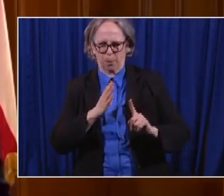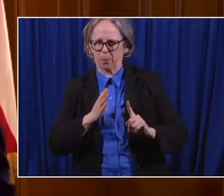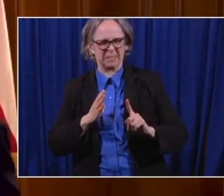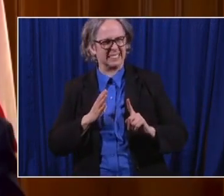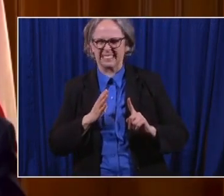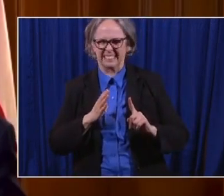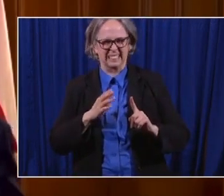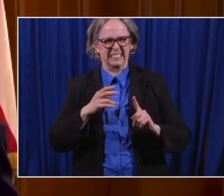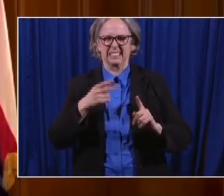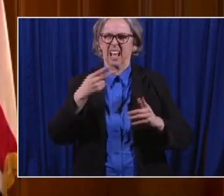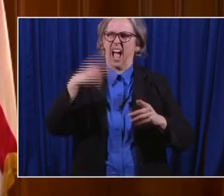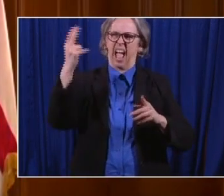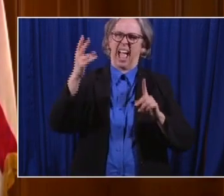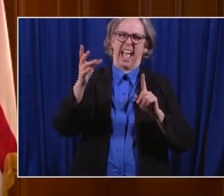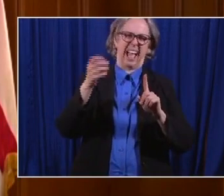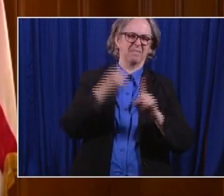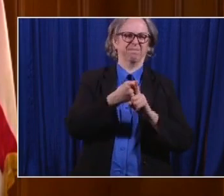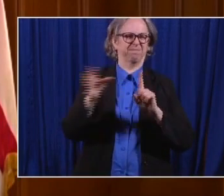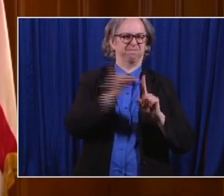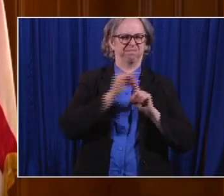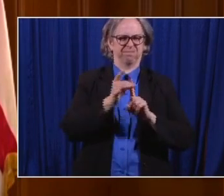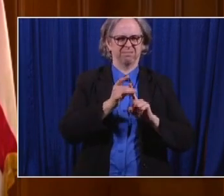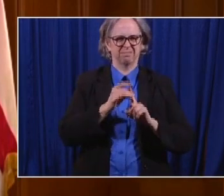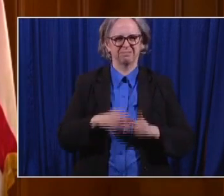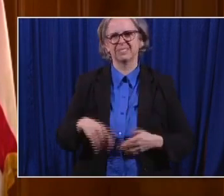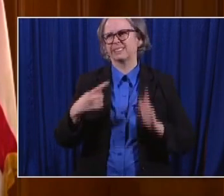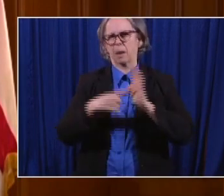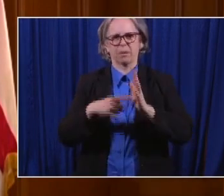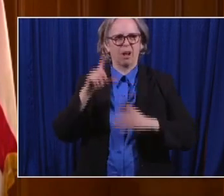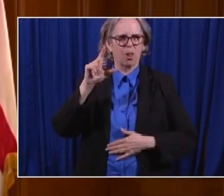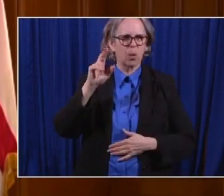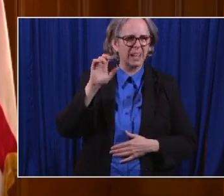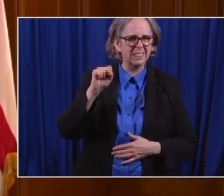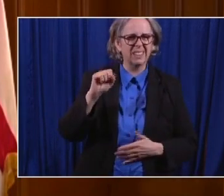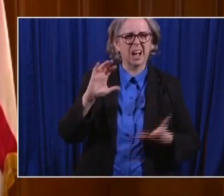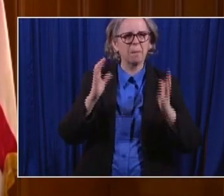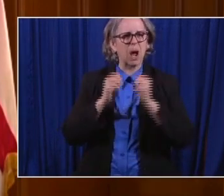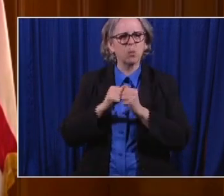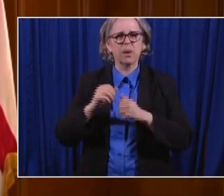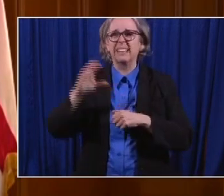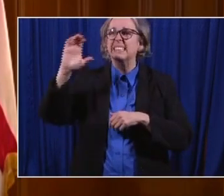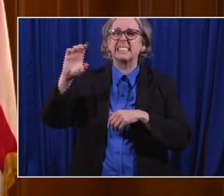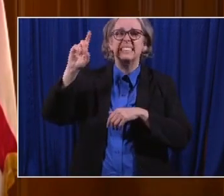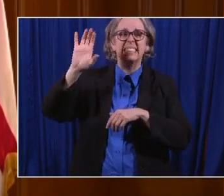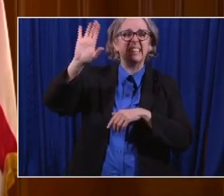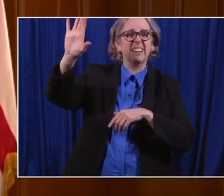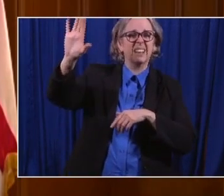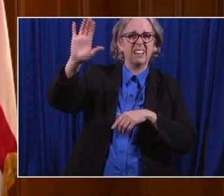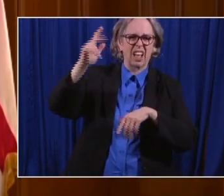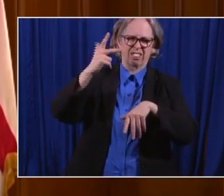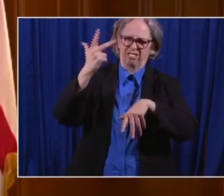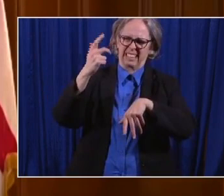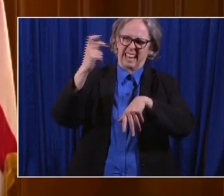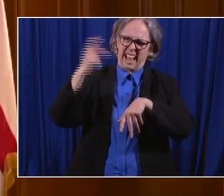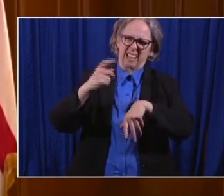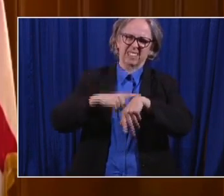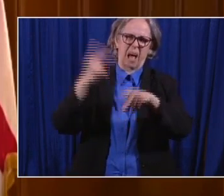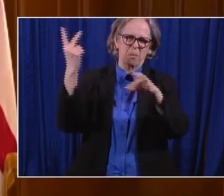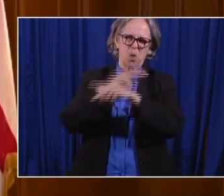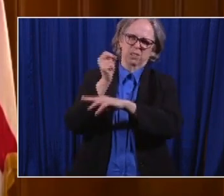see, about 3.5 times what the CDC says is high incident level. And this is appearing certainly